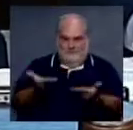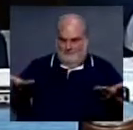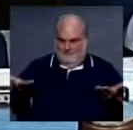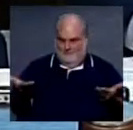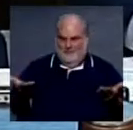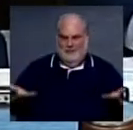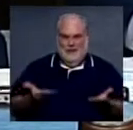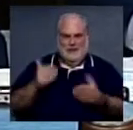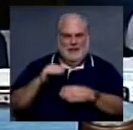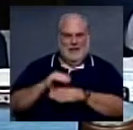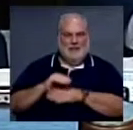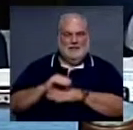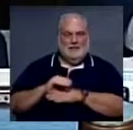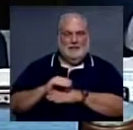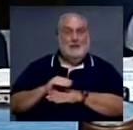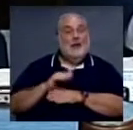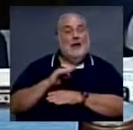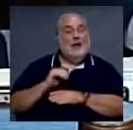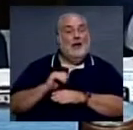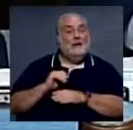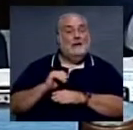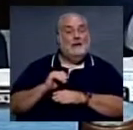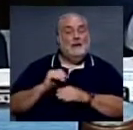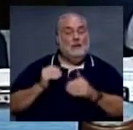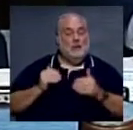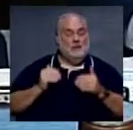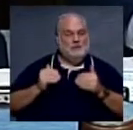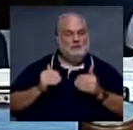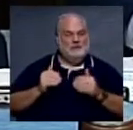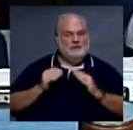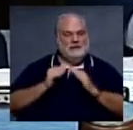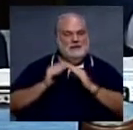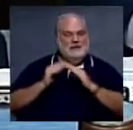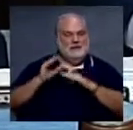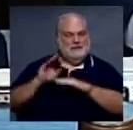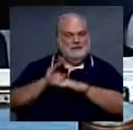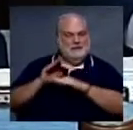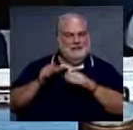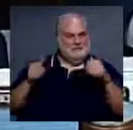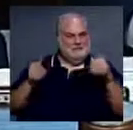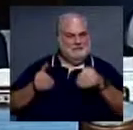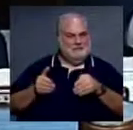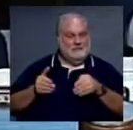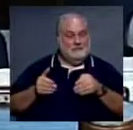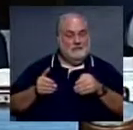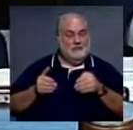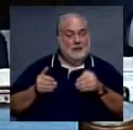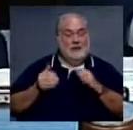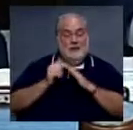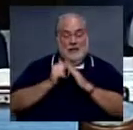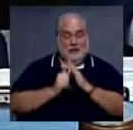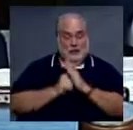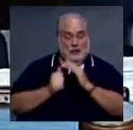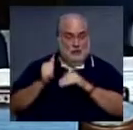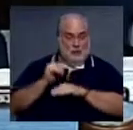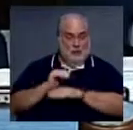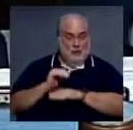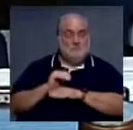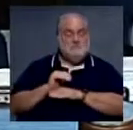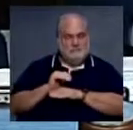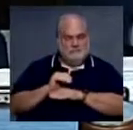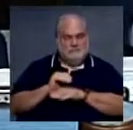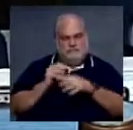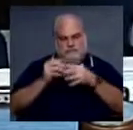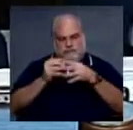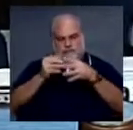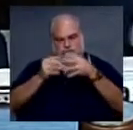with us here tonight at City Hall as we go about doing the city's business. We've got a pretty long agenda, and so we'll get right into it.